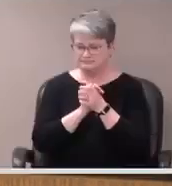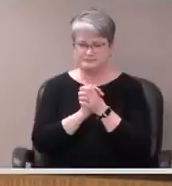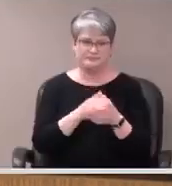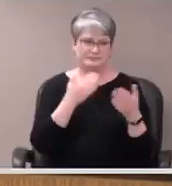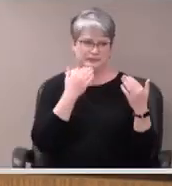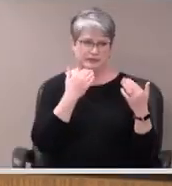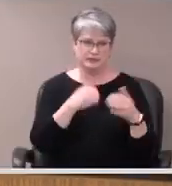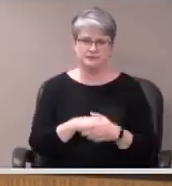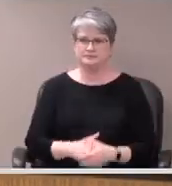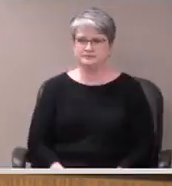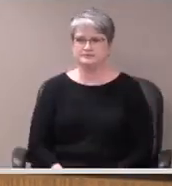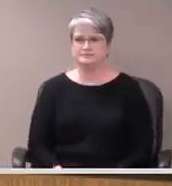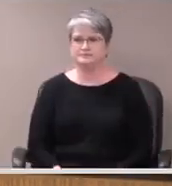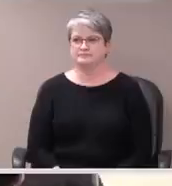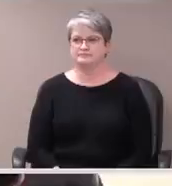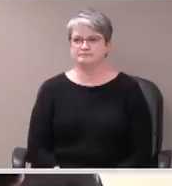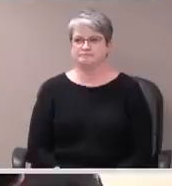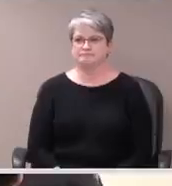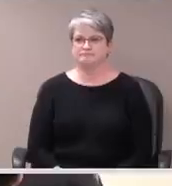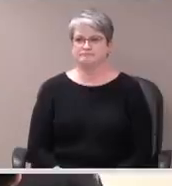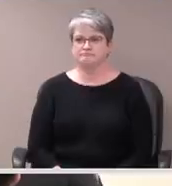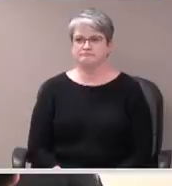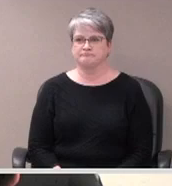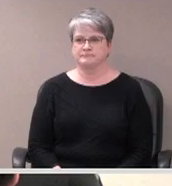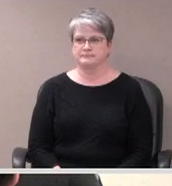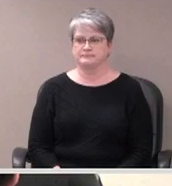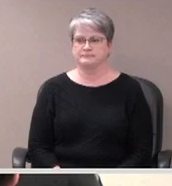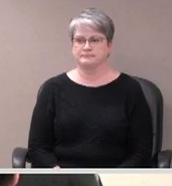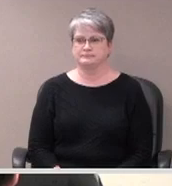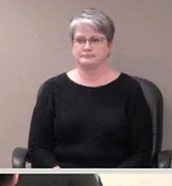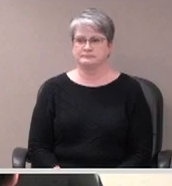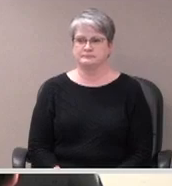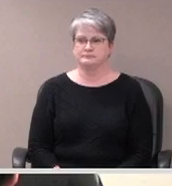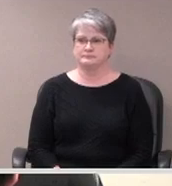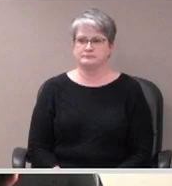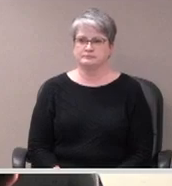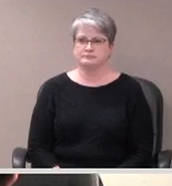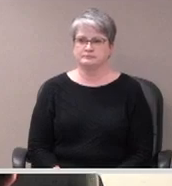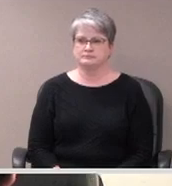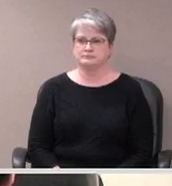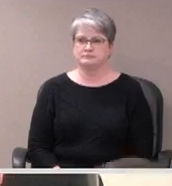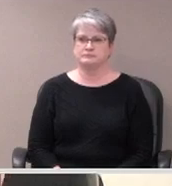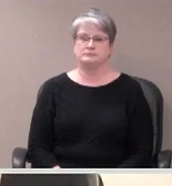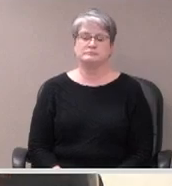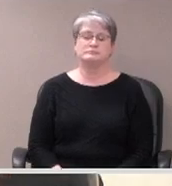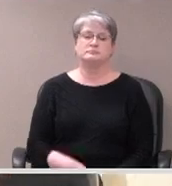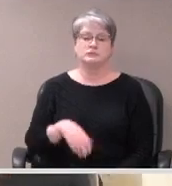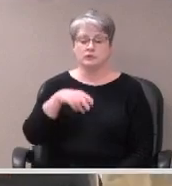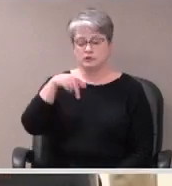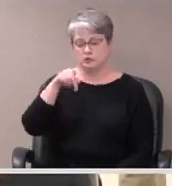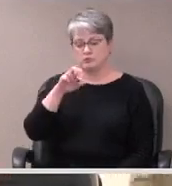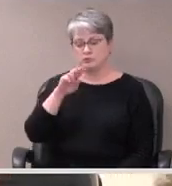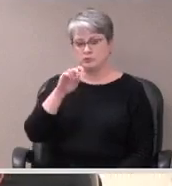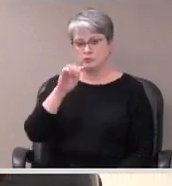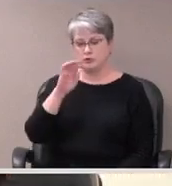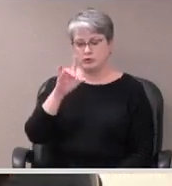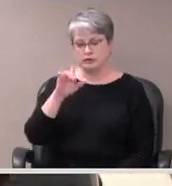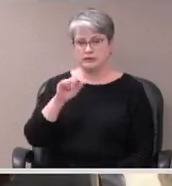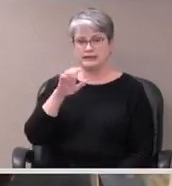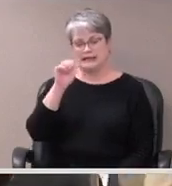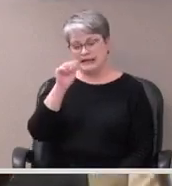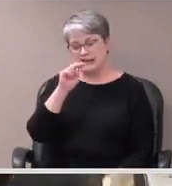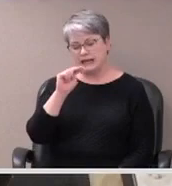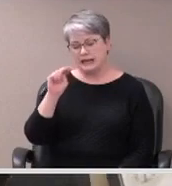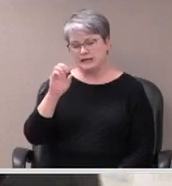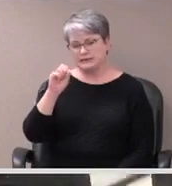Congratulations. Portland Elementary School teacher Ann